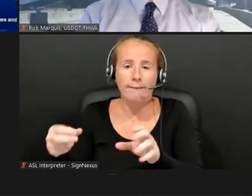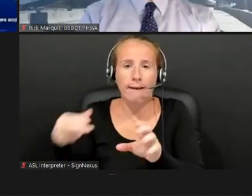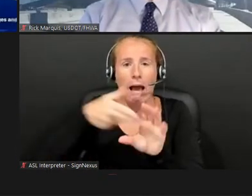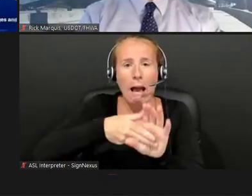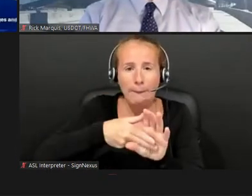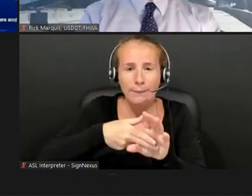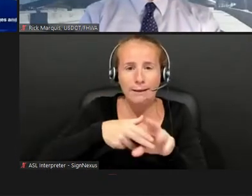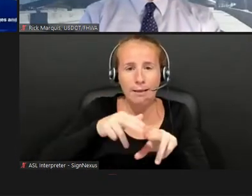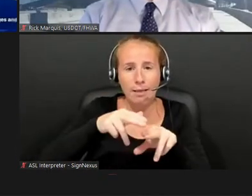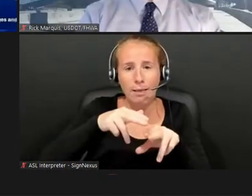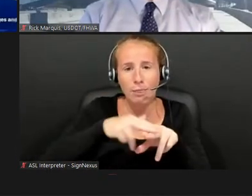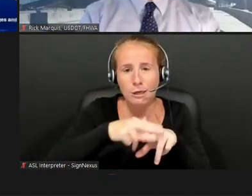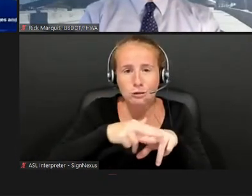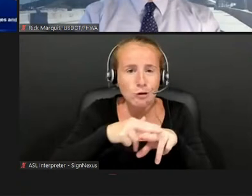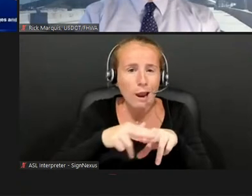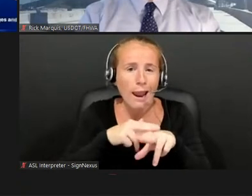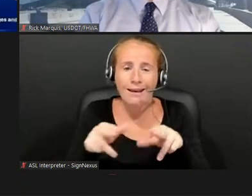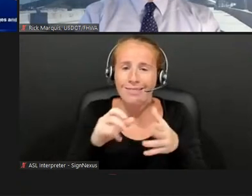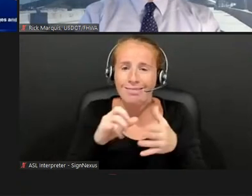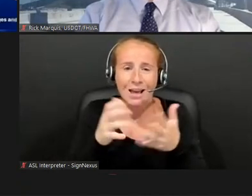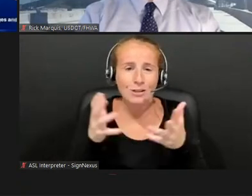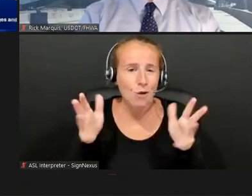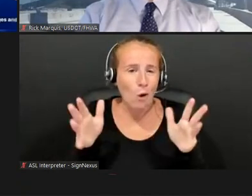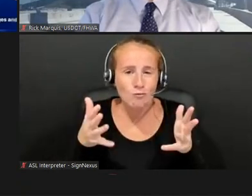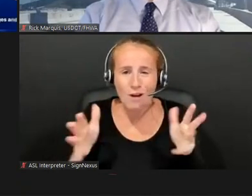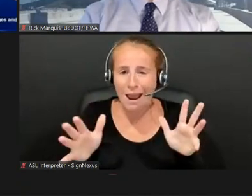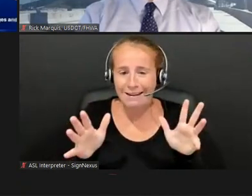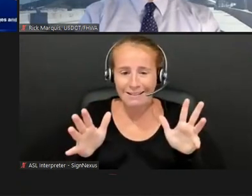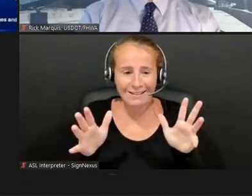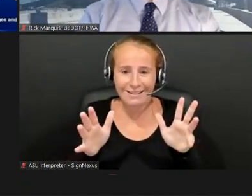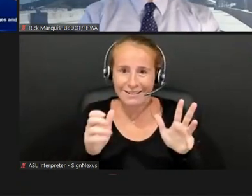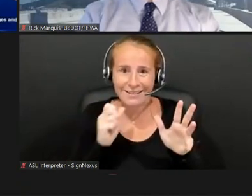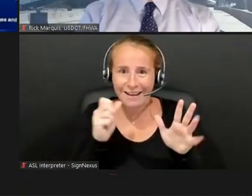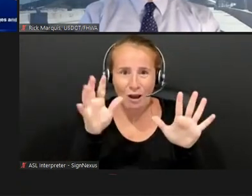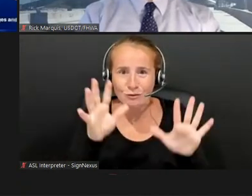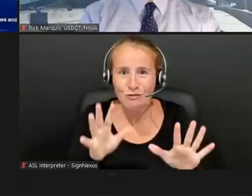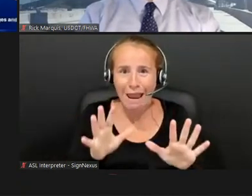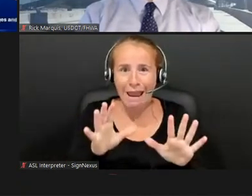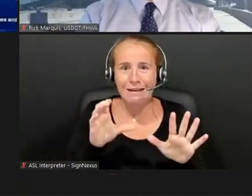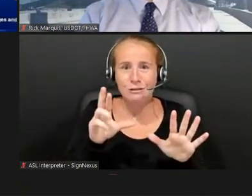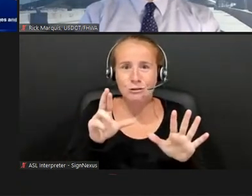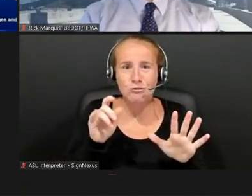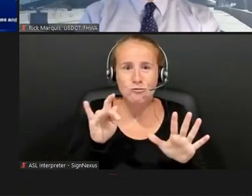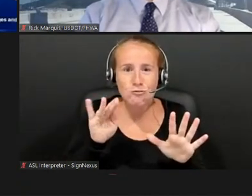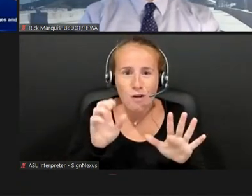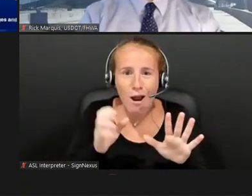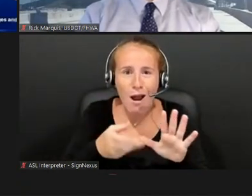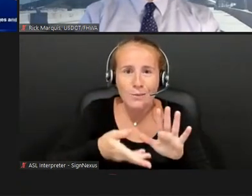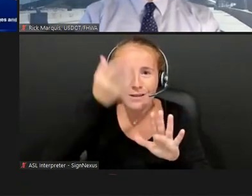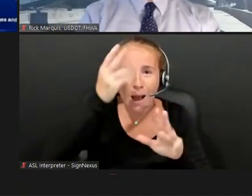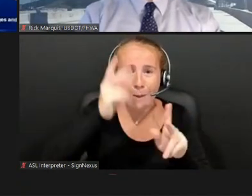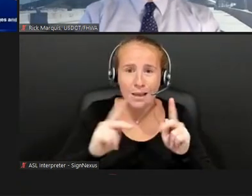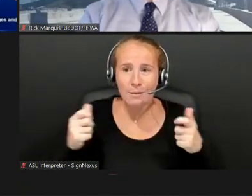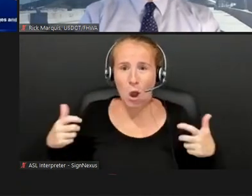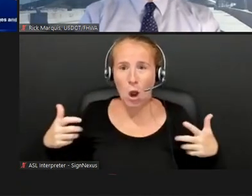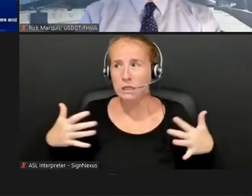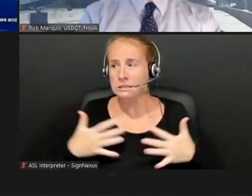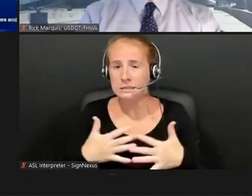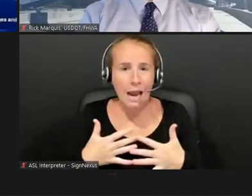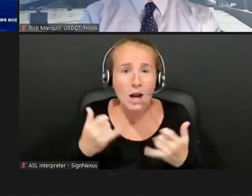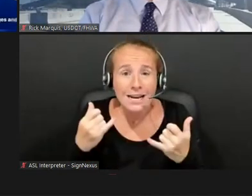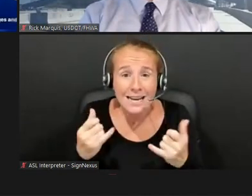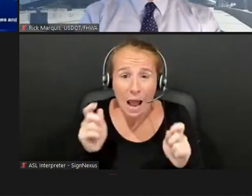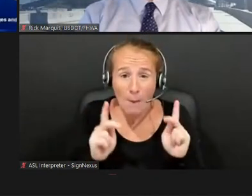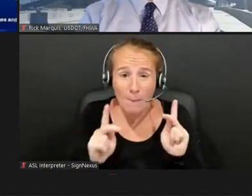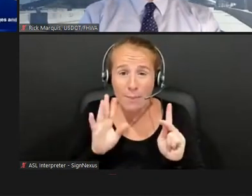which is already an insufficient ridership is down crime is up and trains people are scared and you're going to have people who are